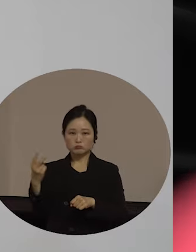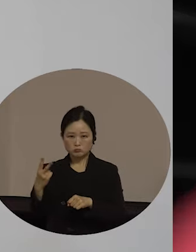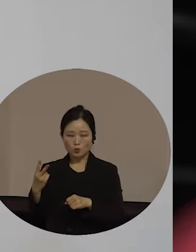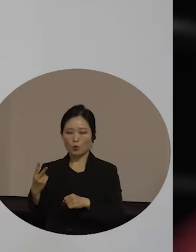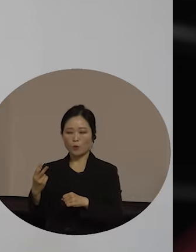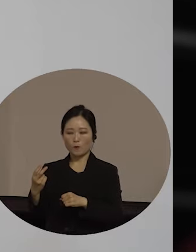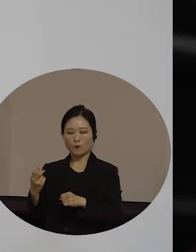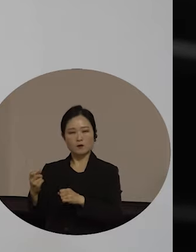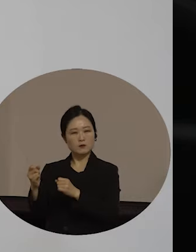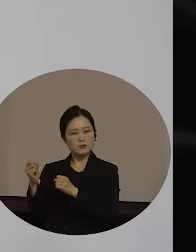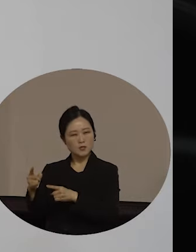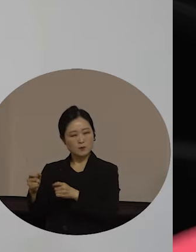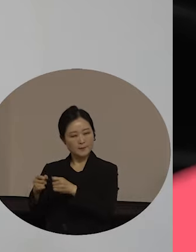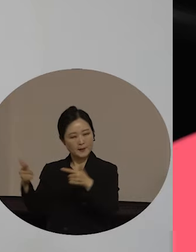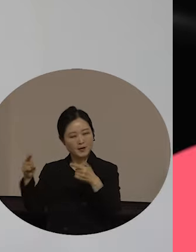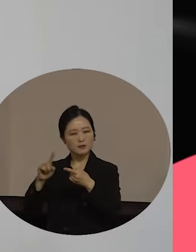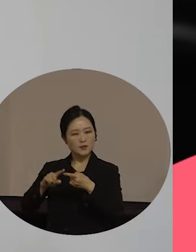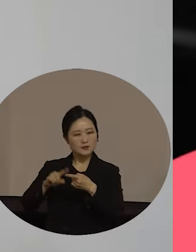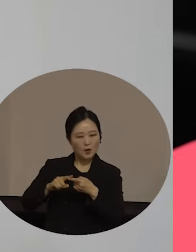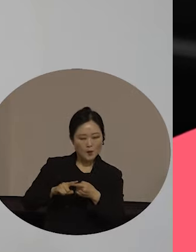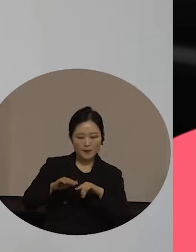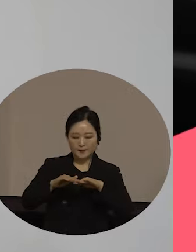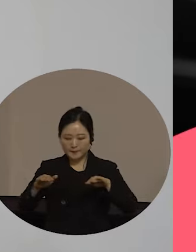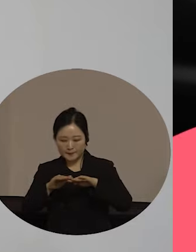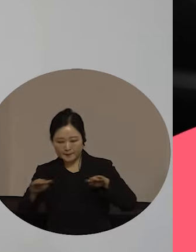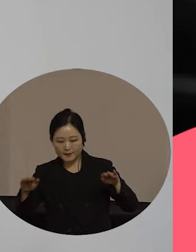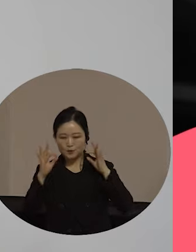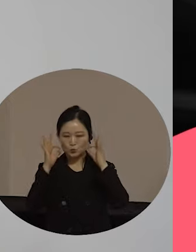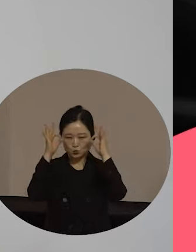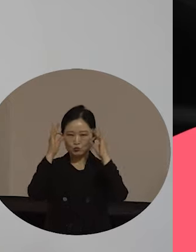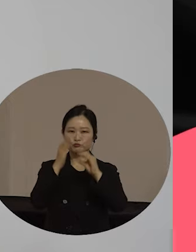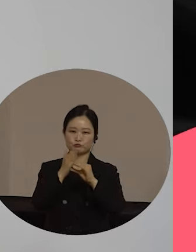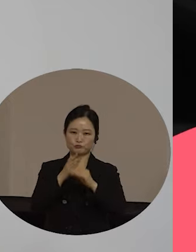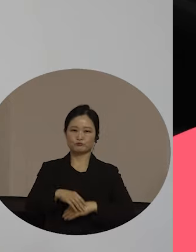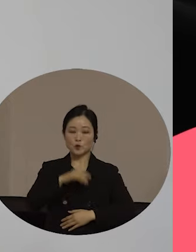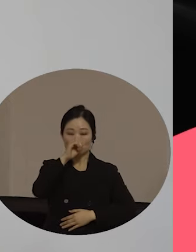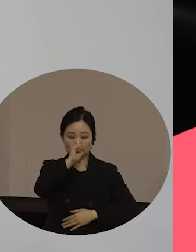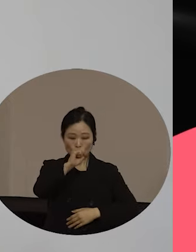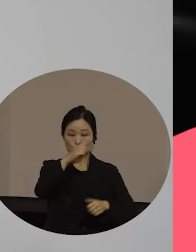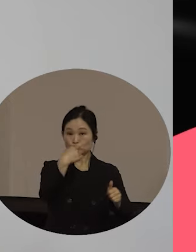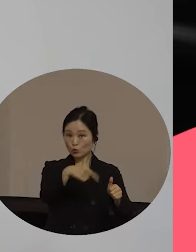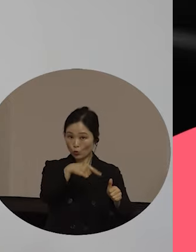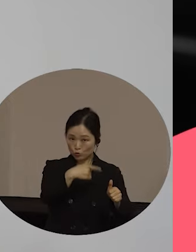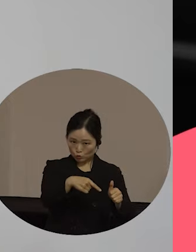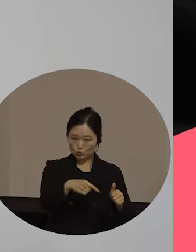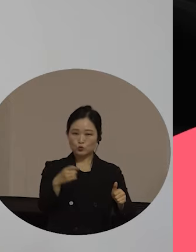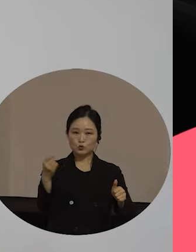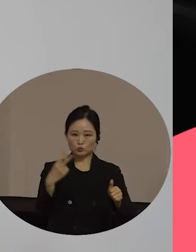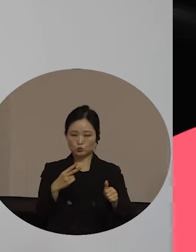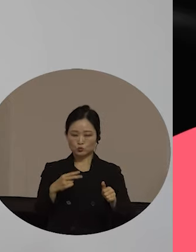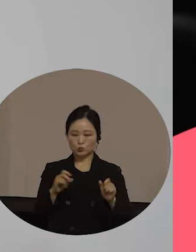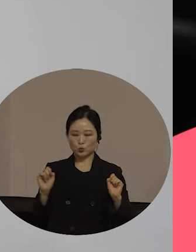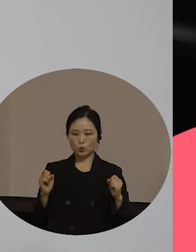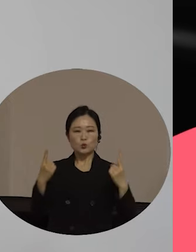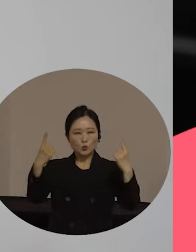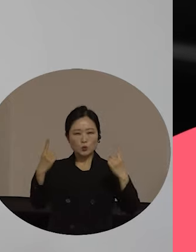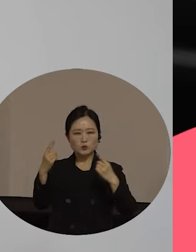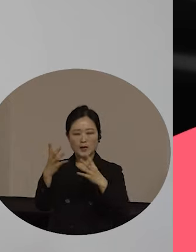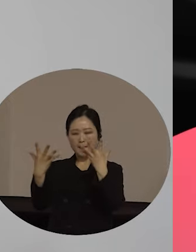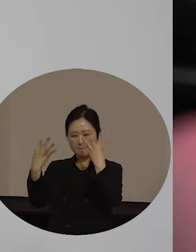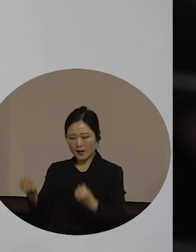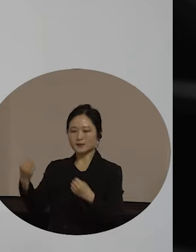and increasing access to these quality education programs at the same time, and just going